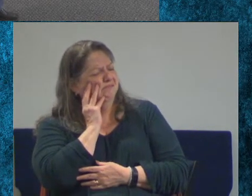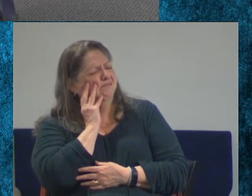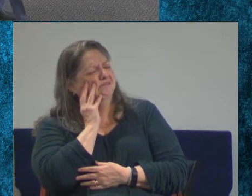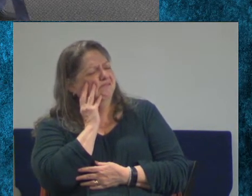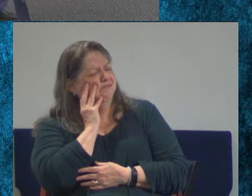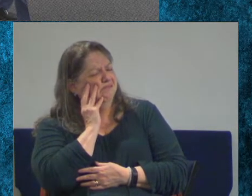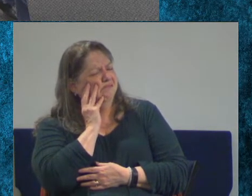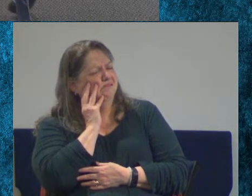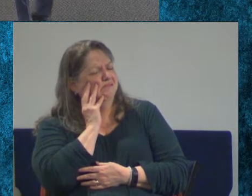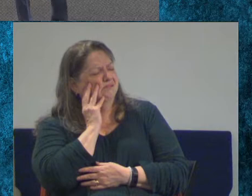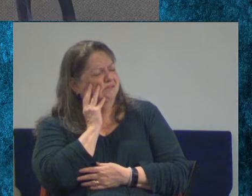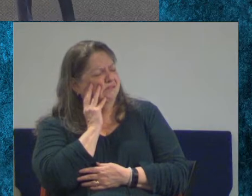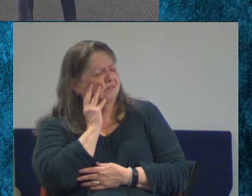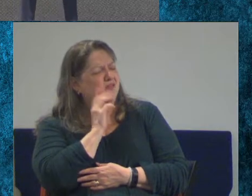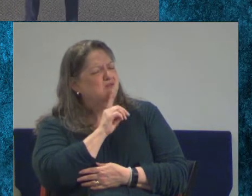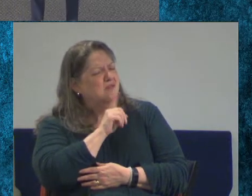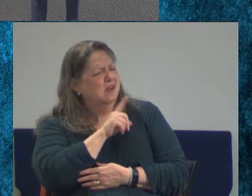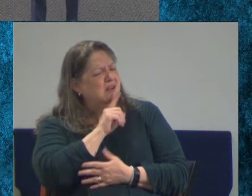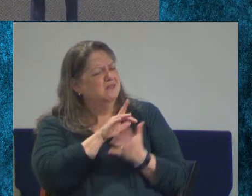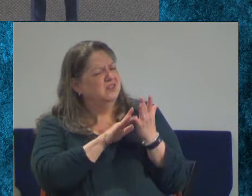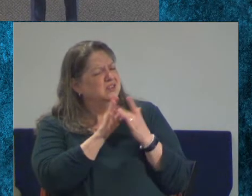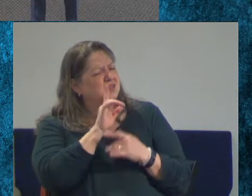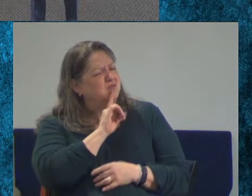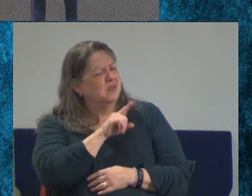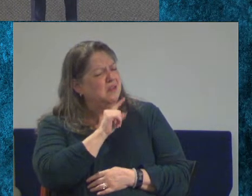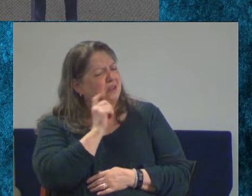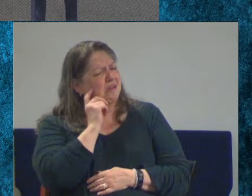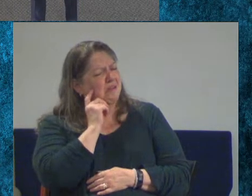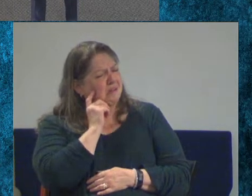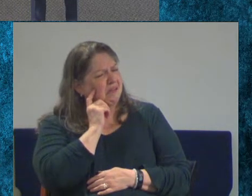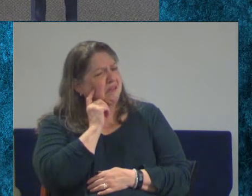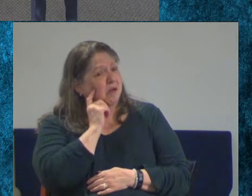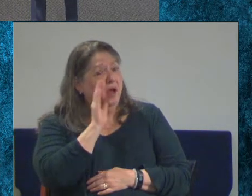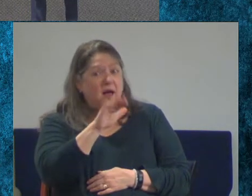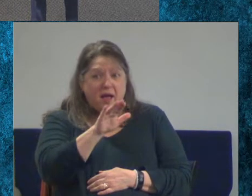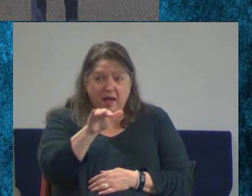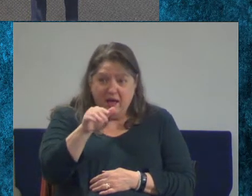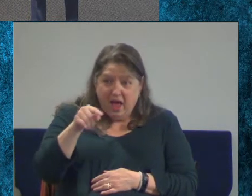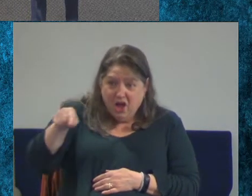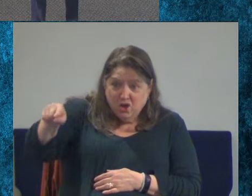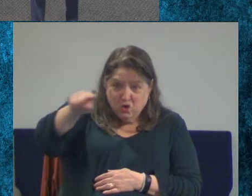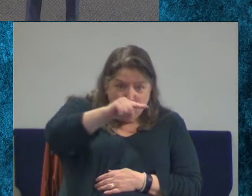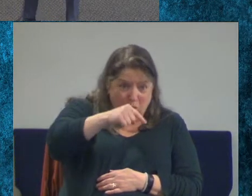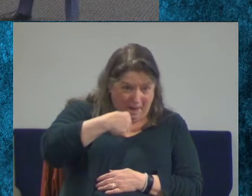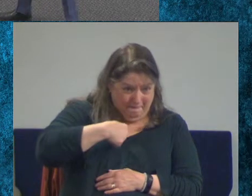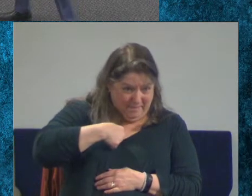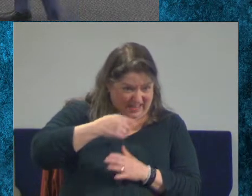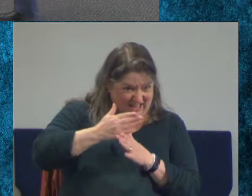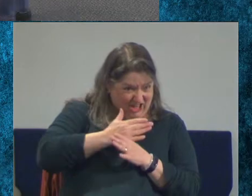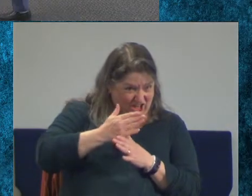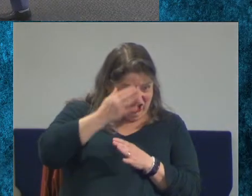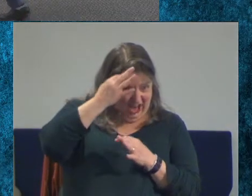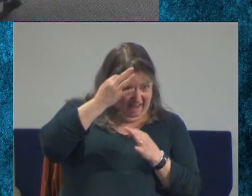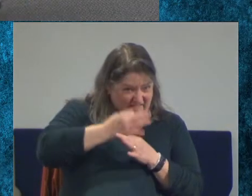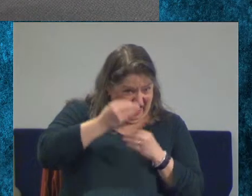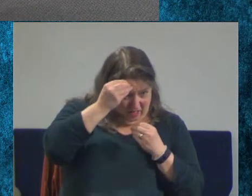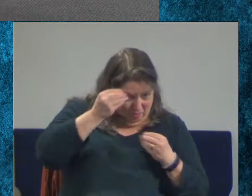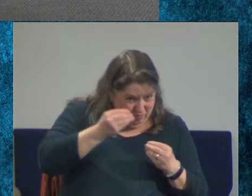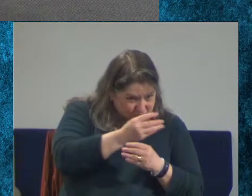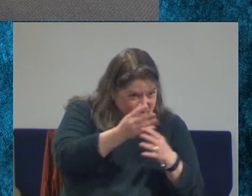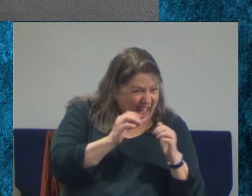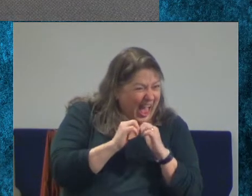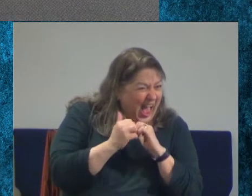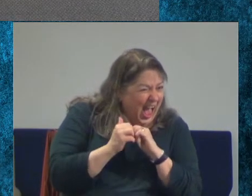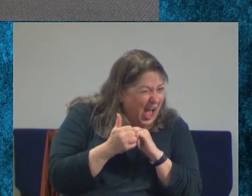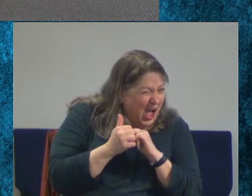the reality of the Lord Jesus Christ. And so the best way for you and me to share our faith,